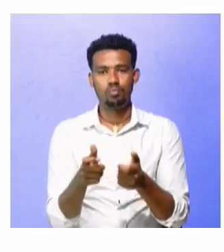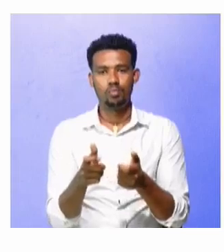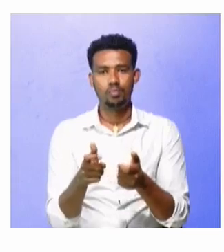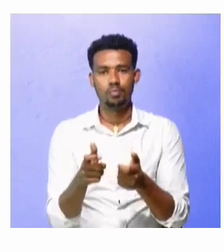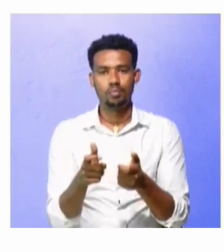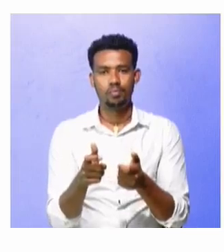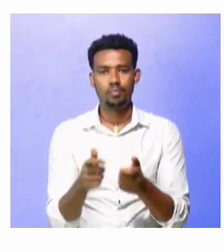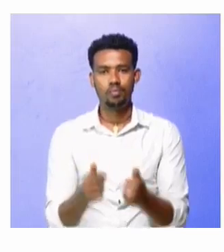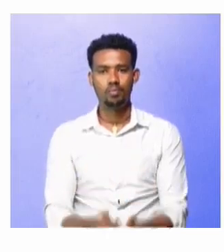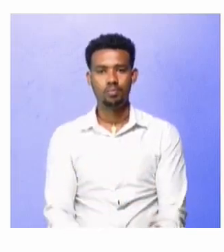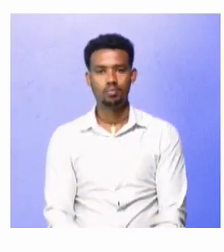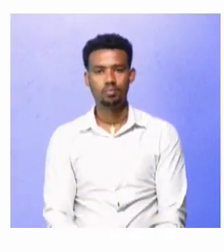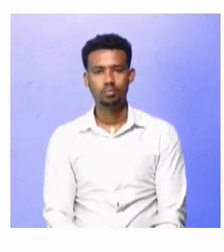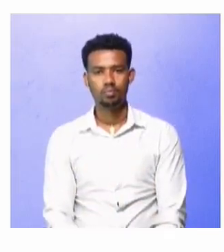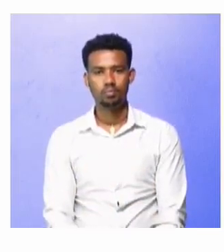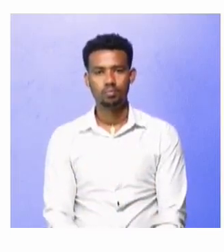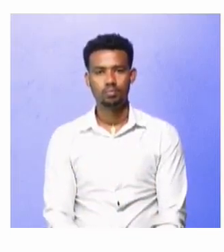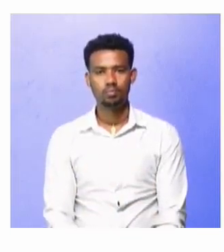is